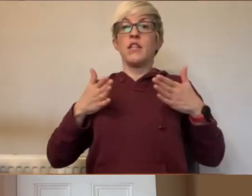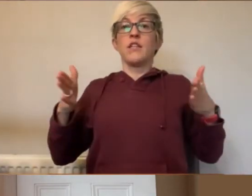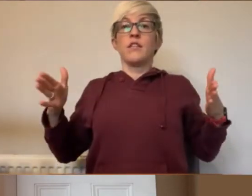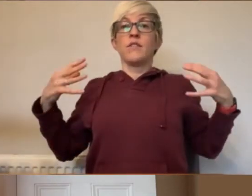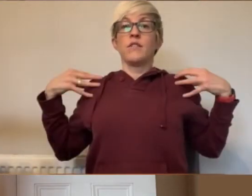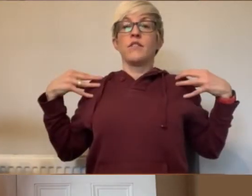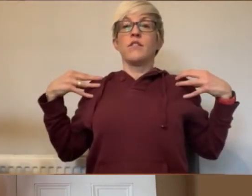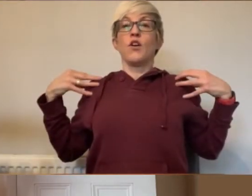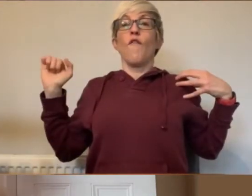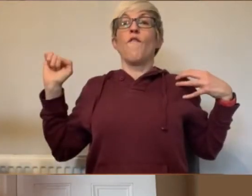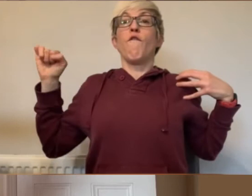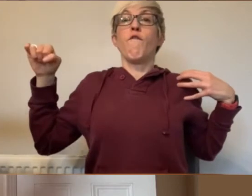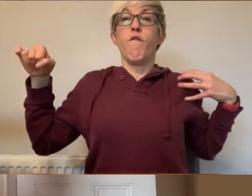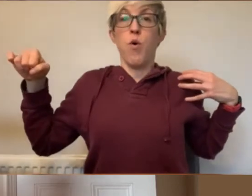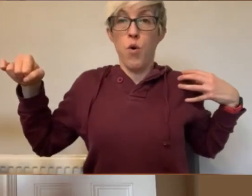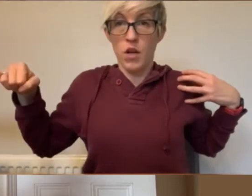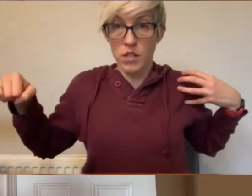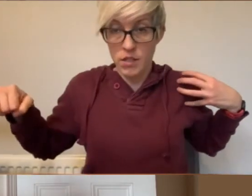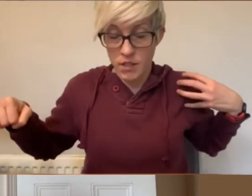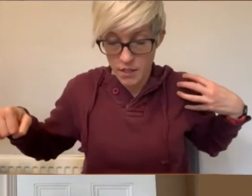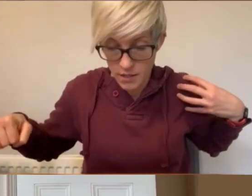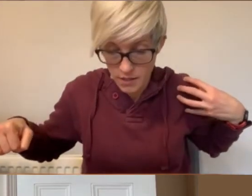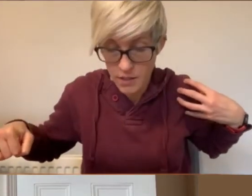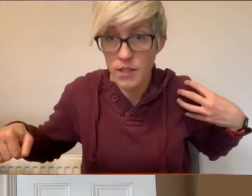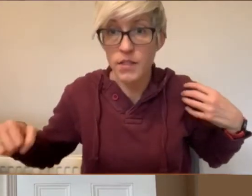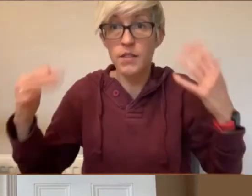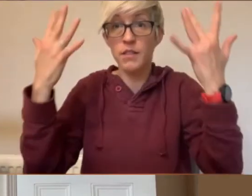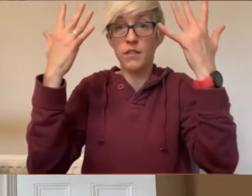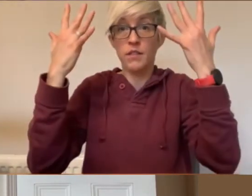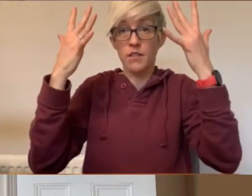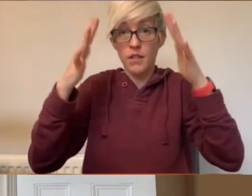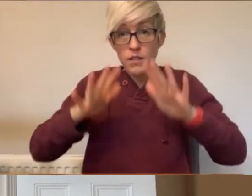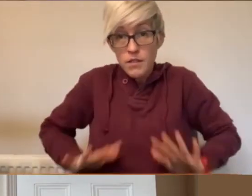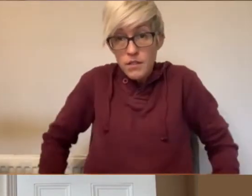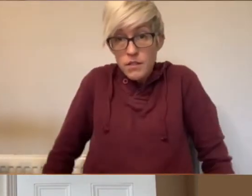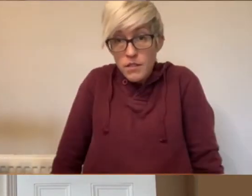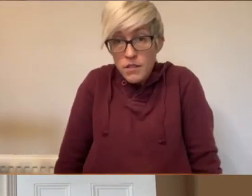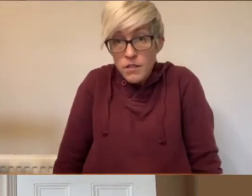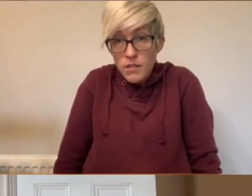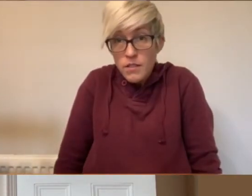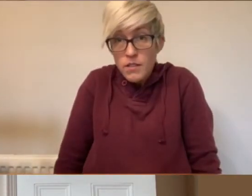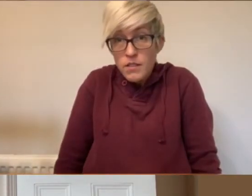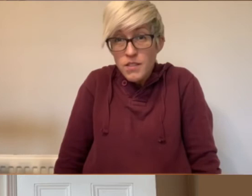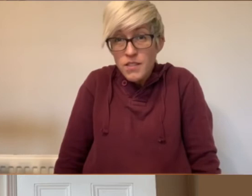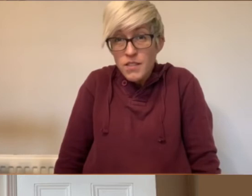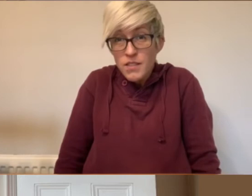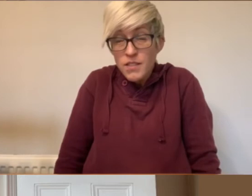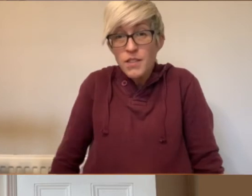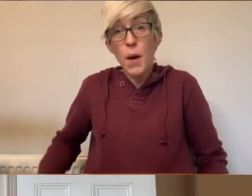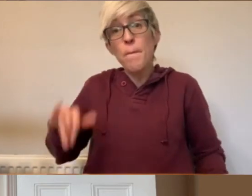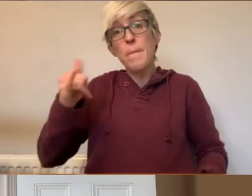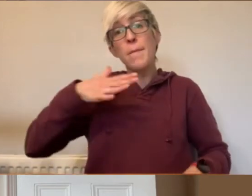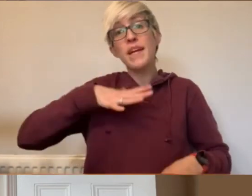out, and then you will come forward, bringing your fingertips as low as they will go. And it